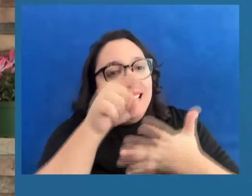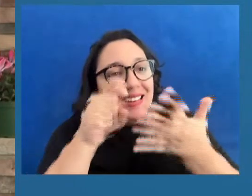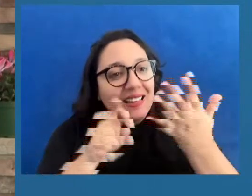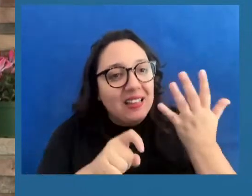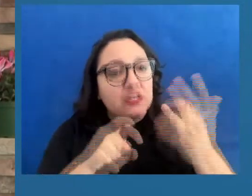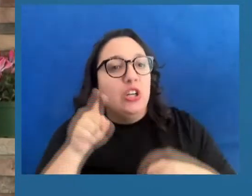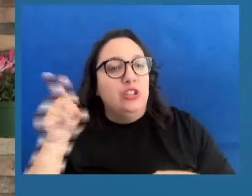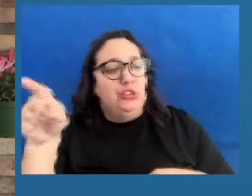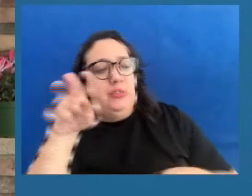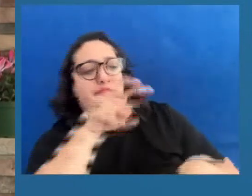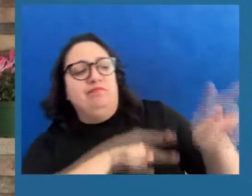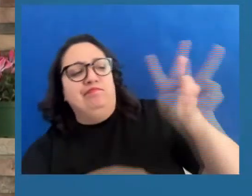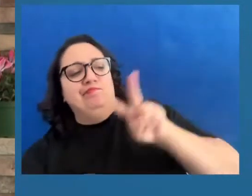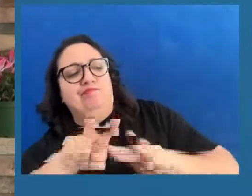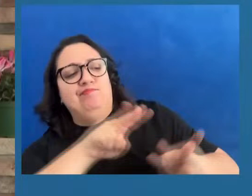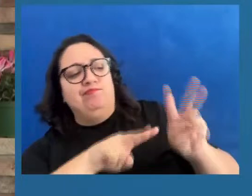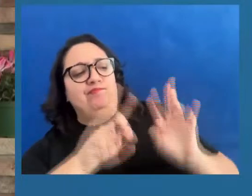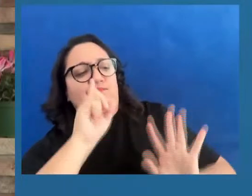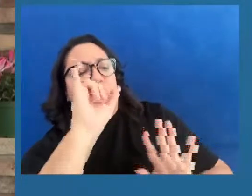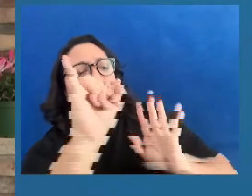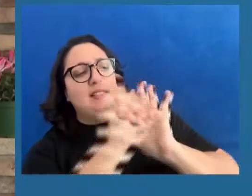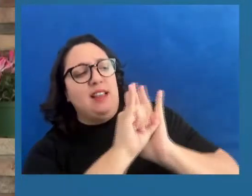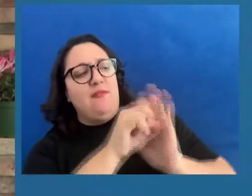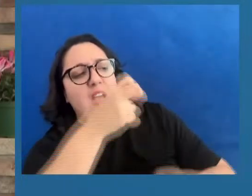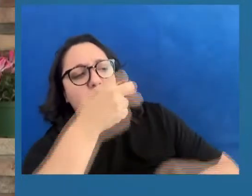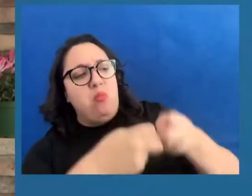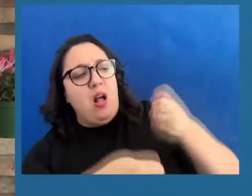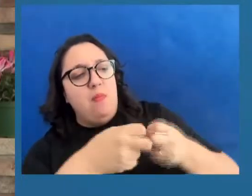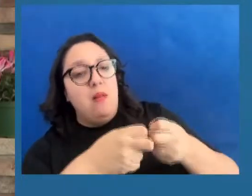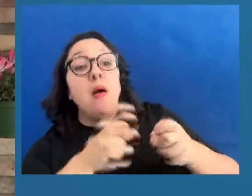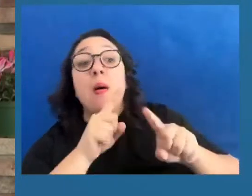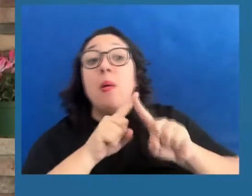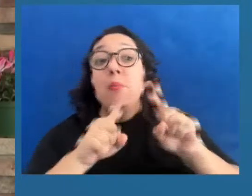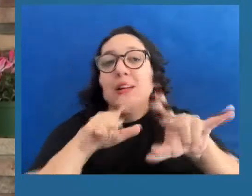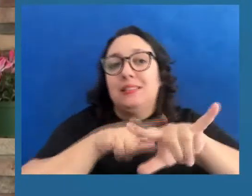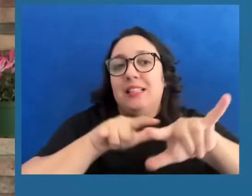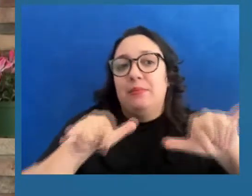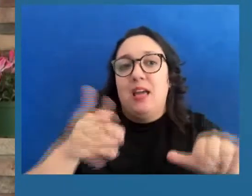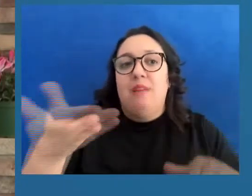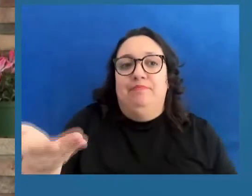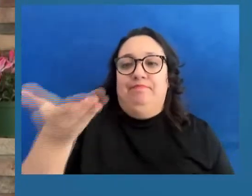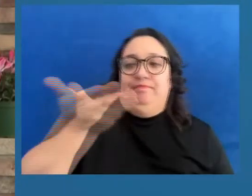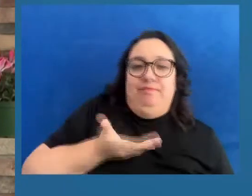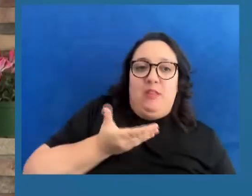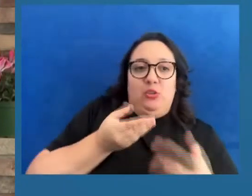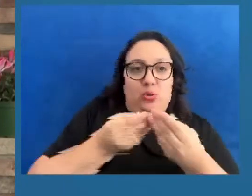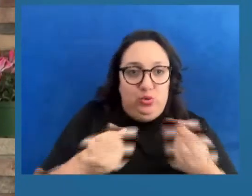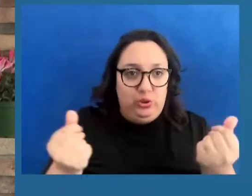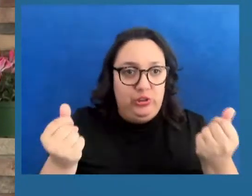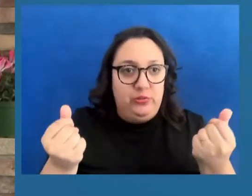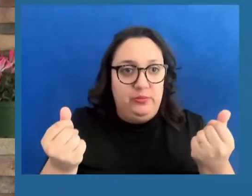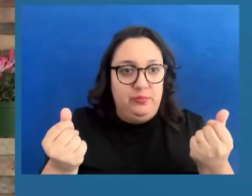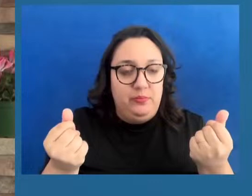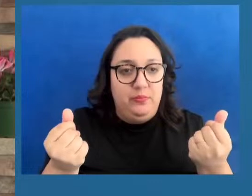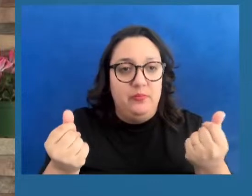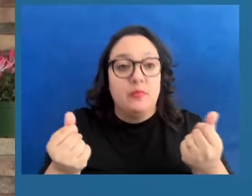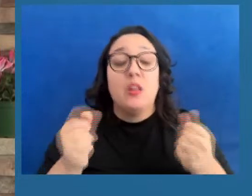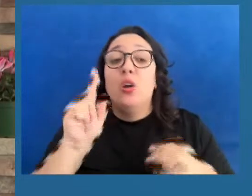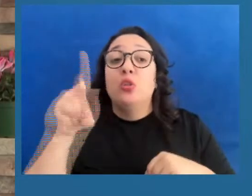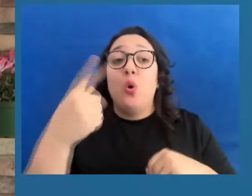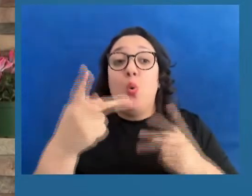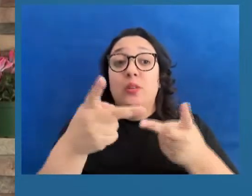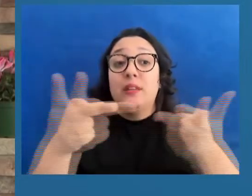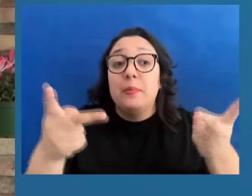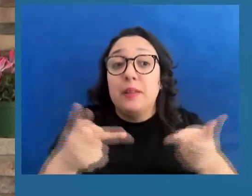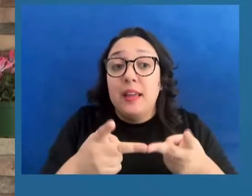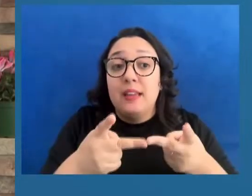identify a problem, but work to give us a solution. The only place success comes before work is in the